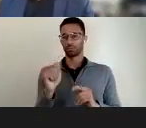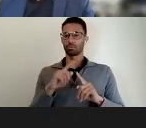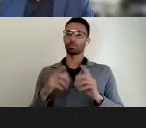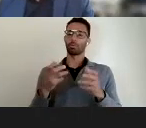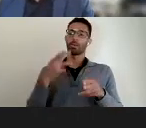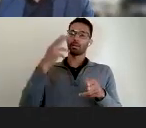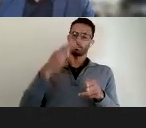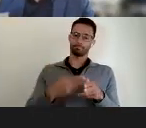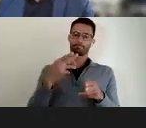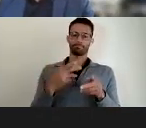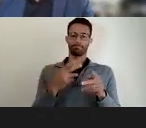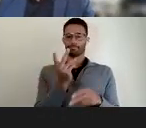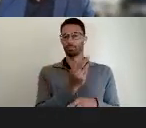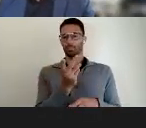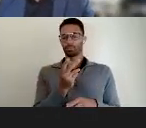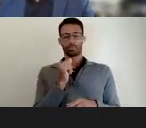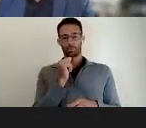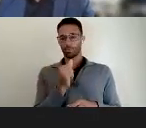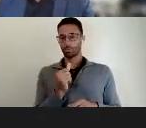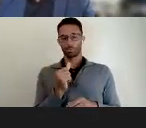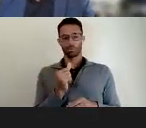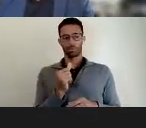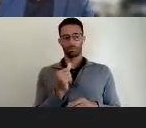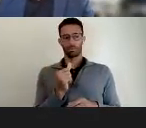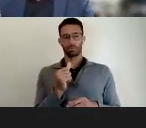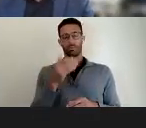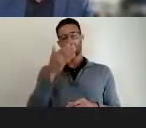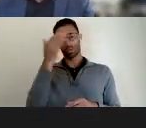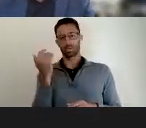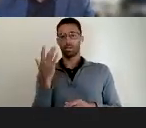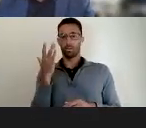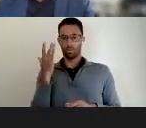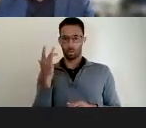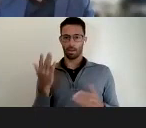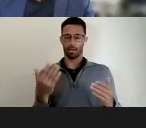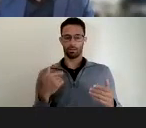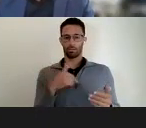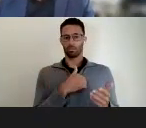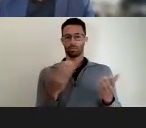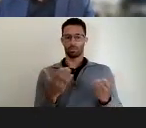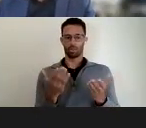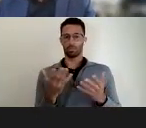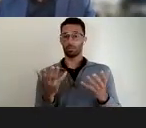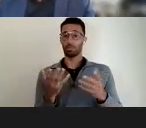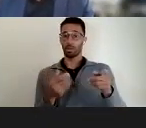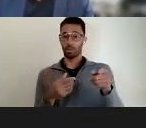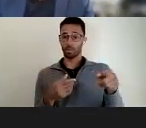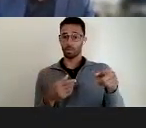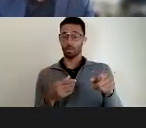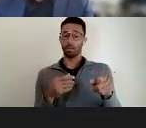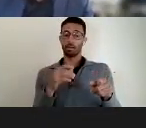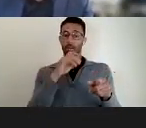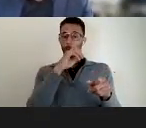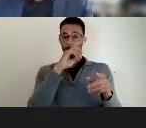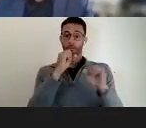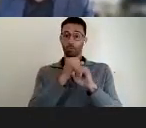it's just so important that we don't forget why we're here, and that what they fought for was about their lives. And the